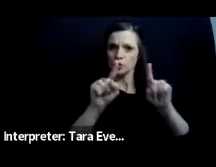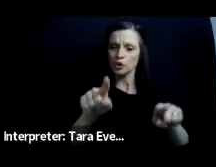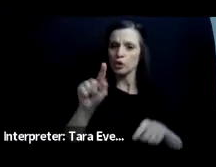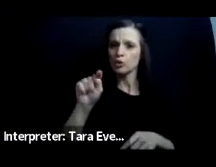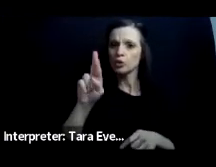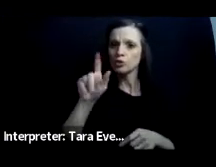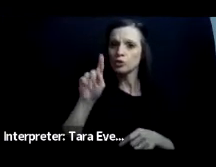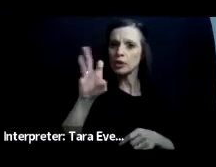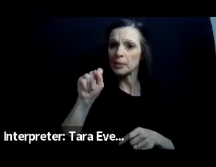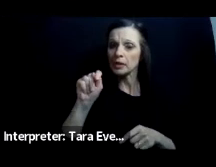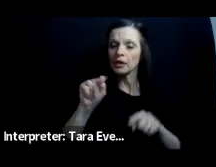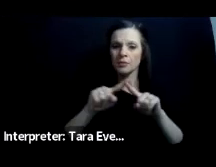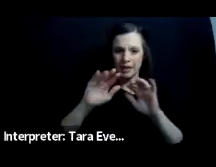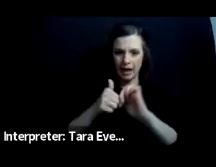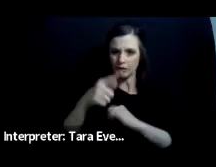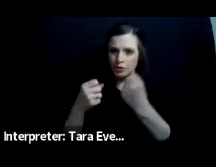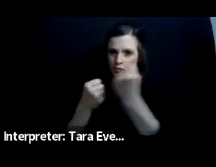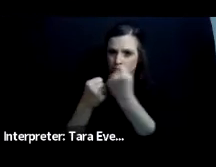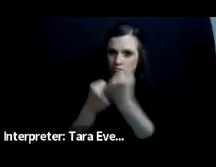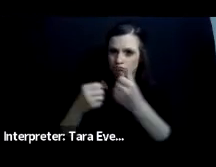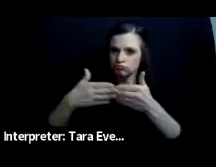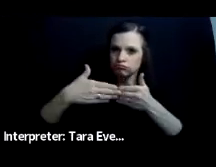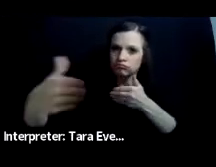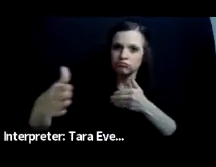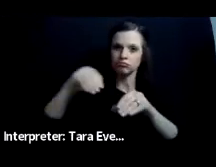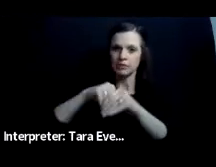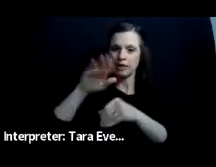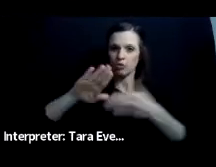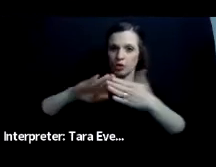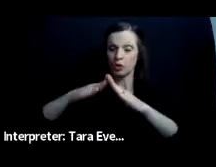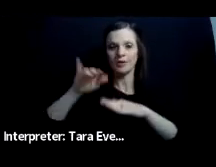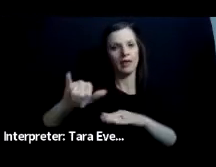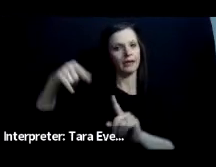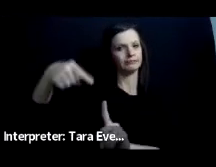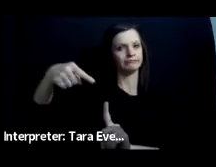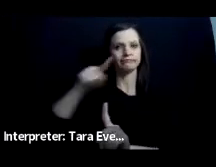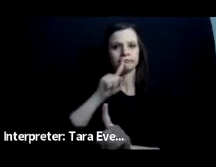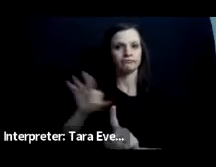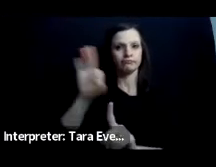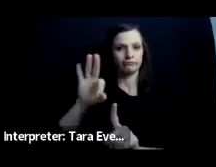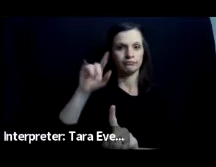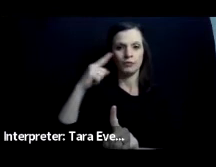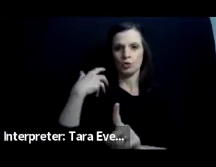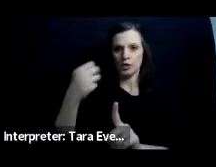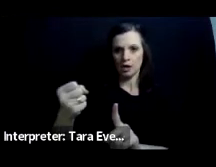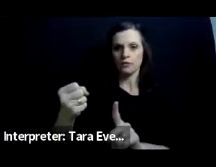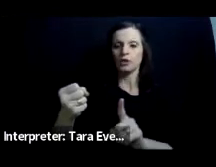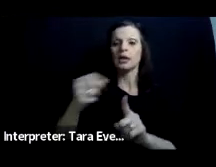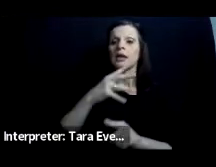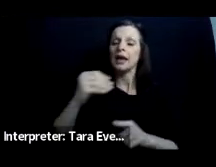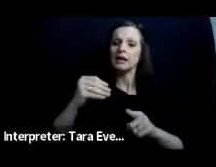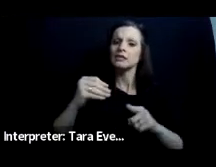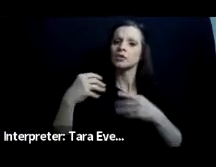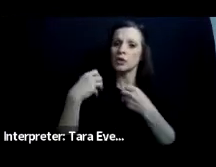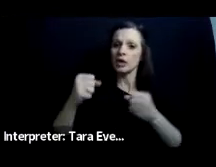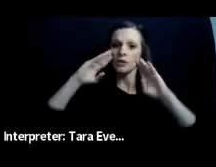their own community. And that's a key component of what the whole idea of recovery-oriented systems of care are all about.